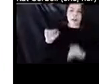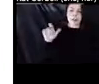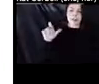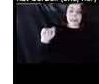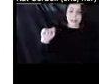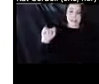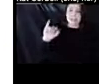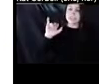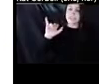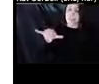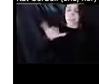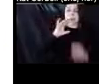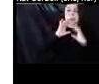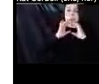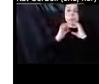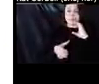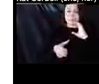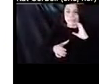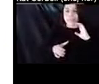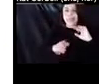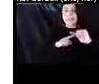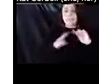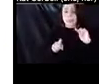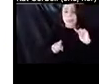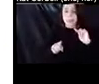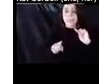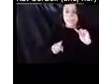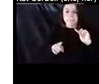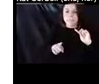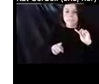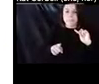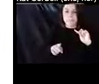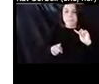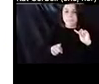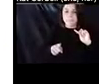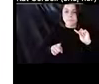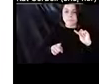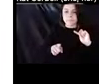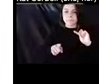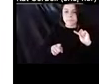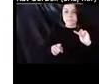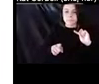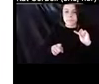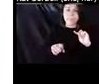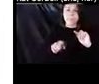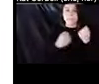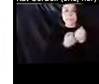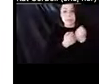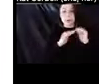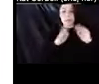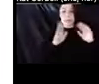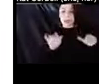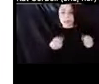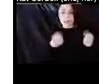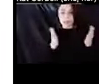a miscommunication, but the, the, um, supportive housing provider did